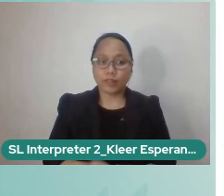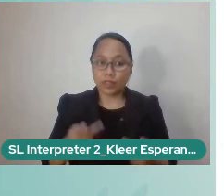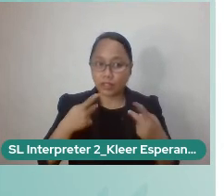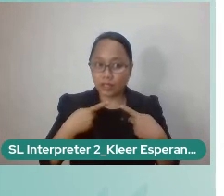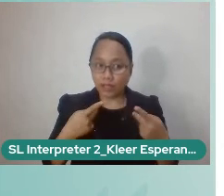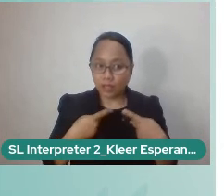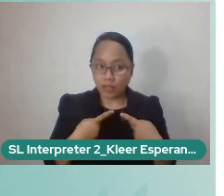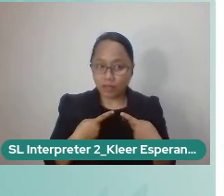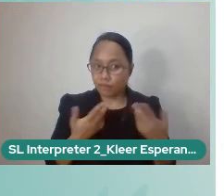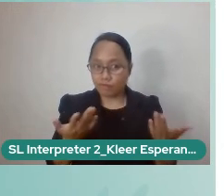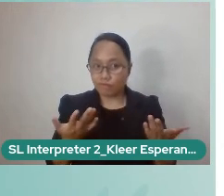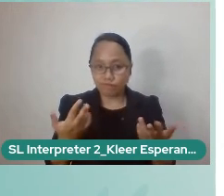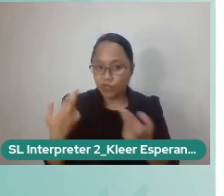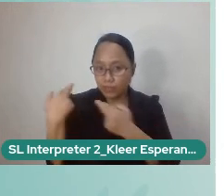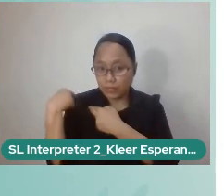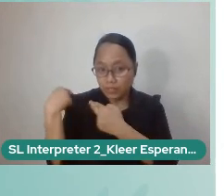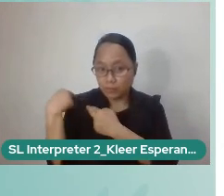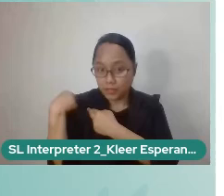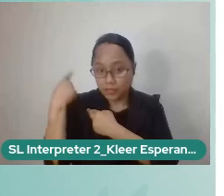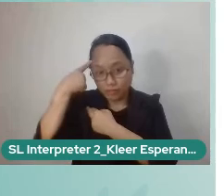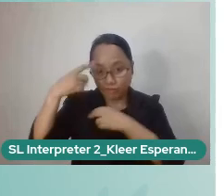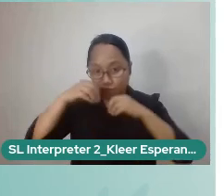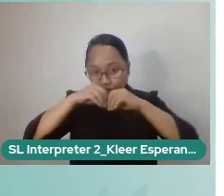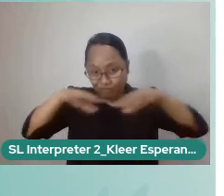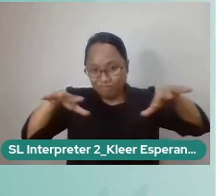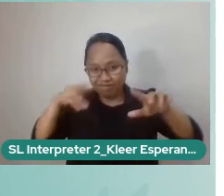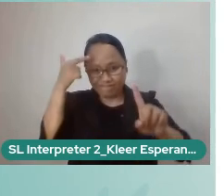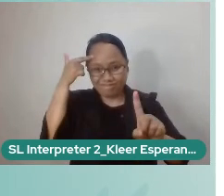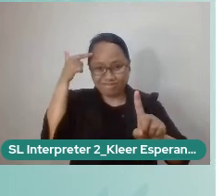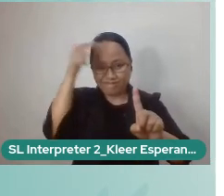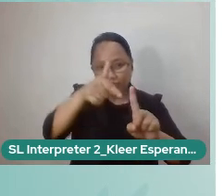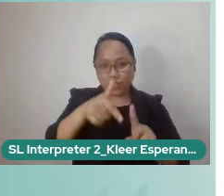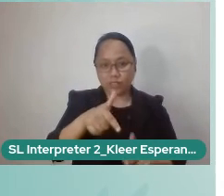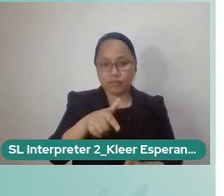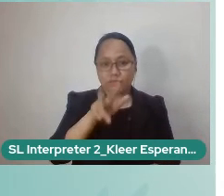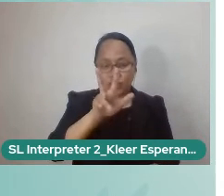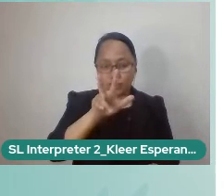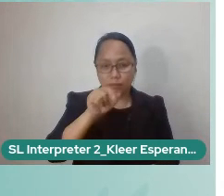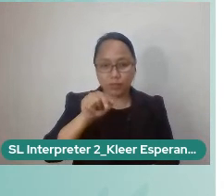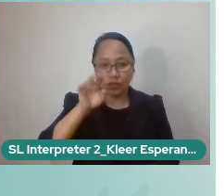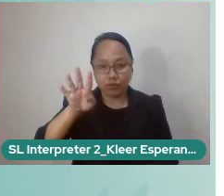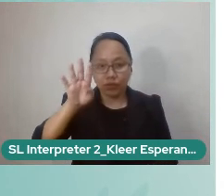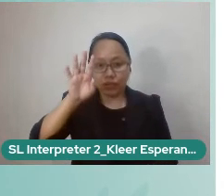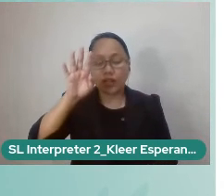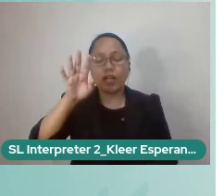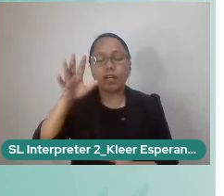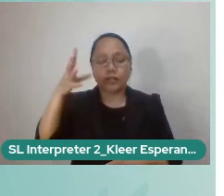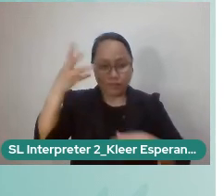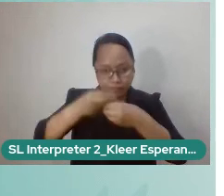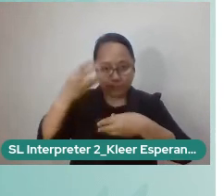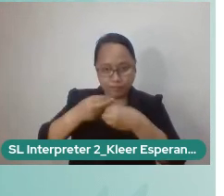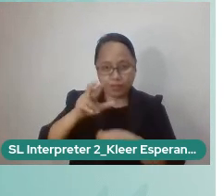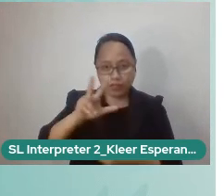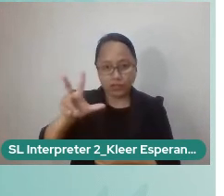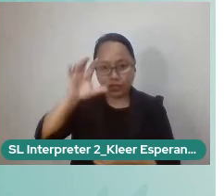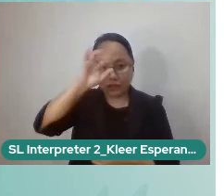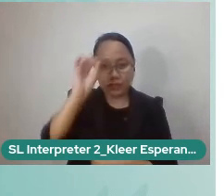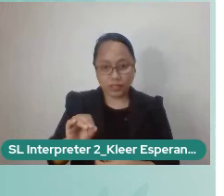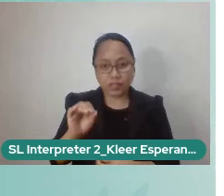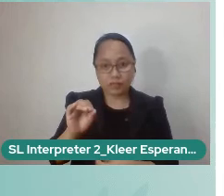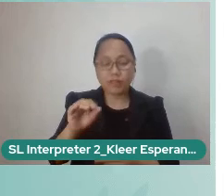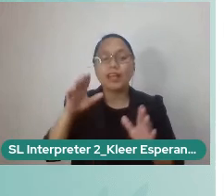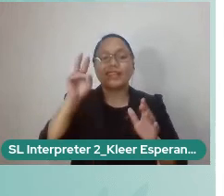low and middle income country, to have the single dose HPV vaccination. It's currently undergoing a health technology